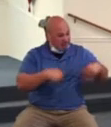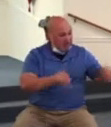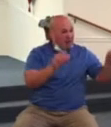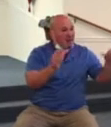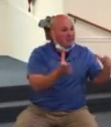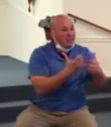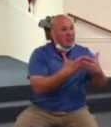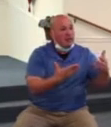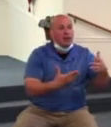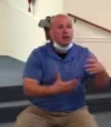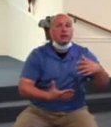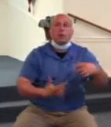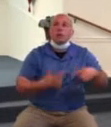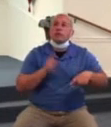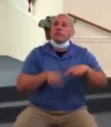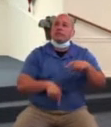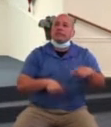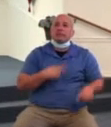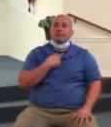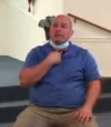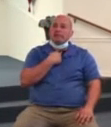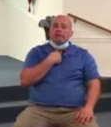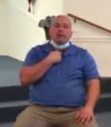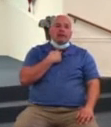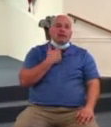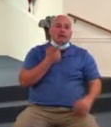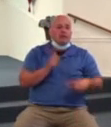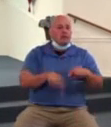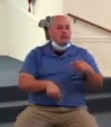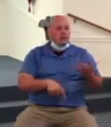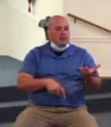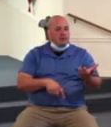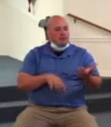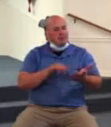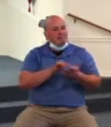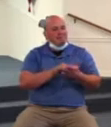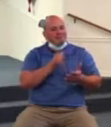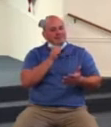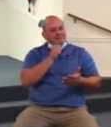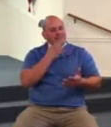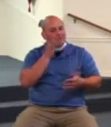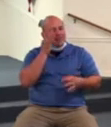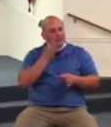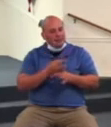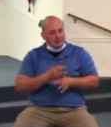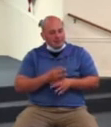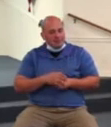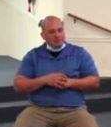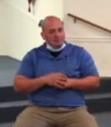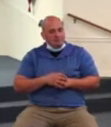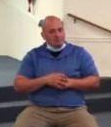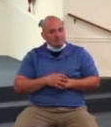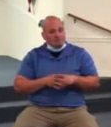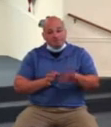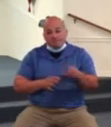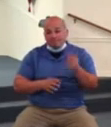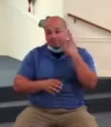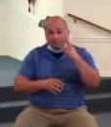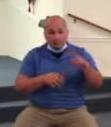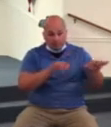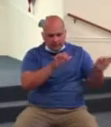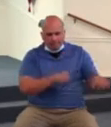These people all lived out their faith in different ways, but they all had two traits in common. Two traits that show us what